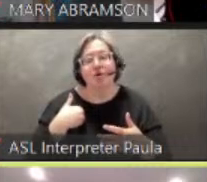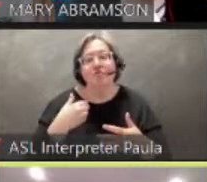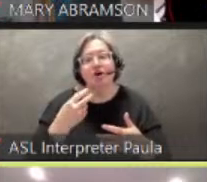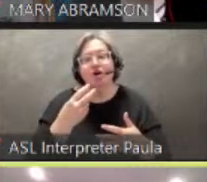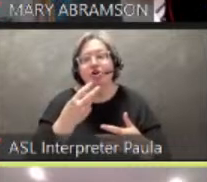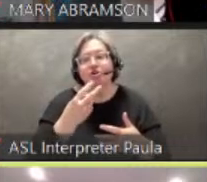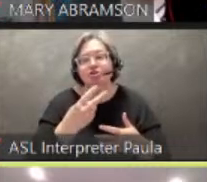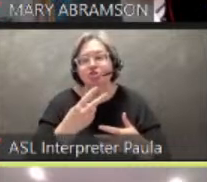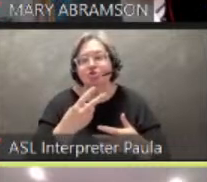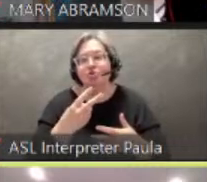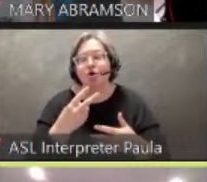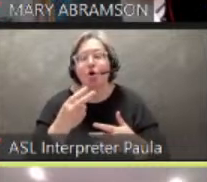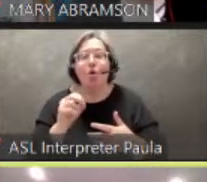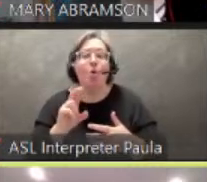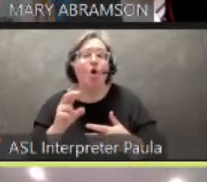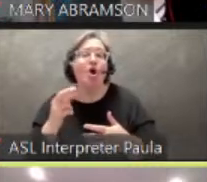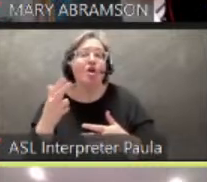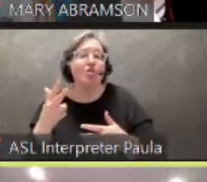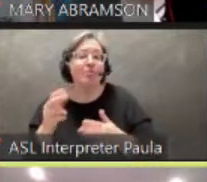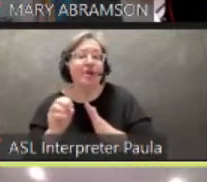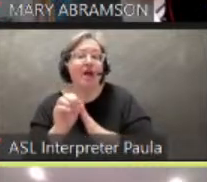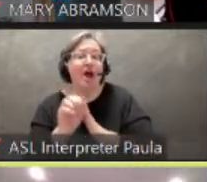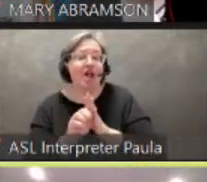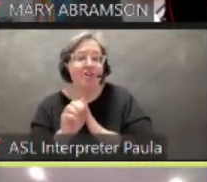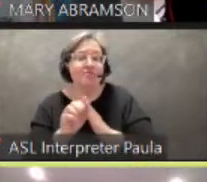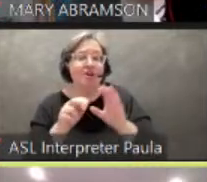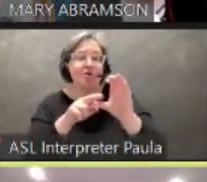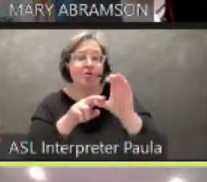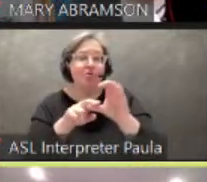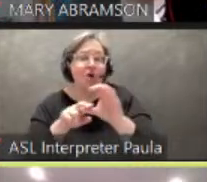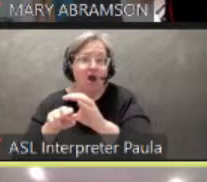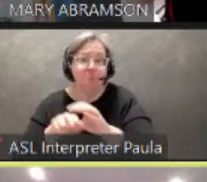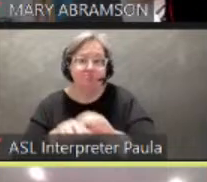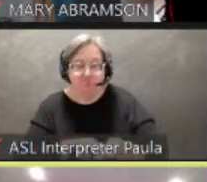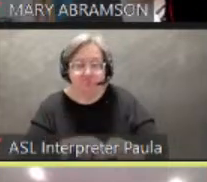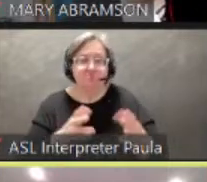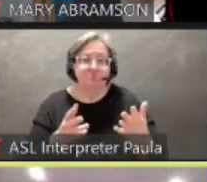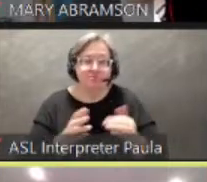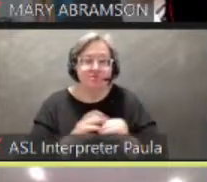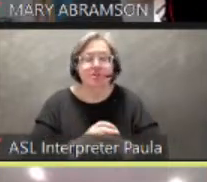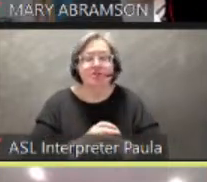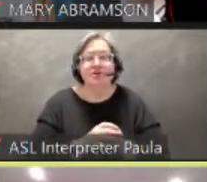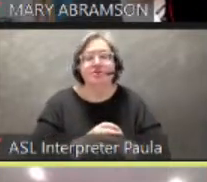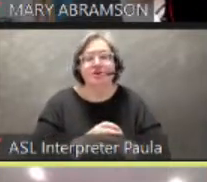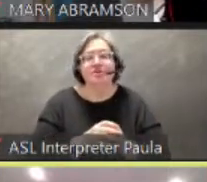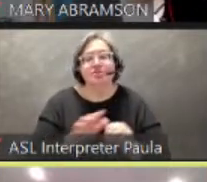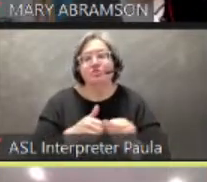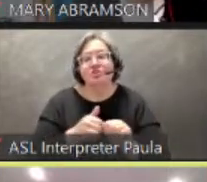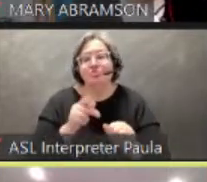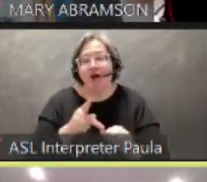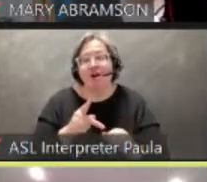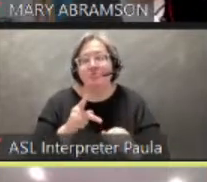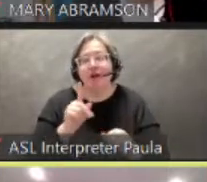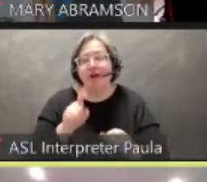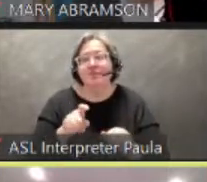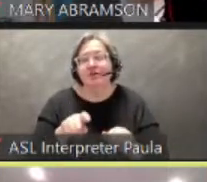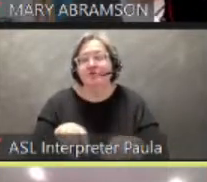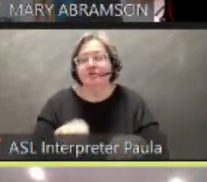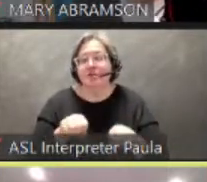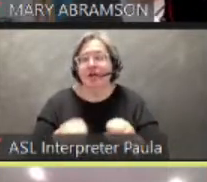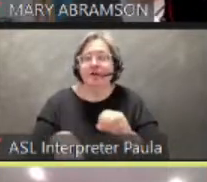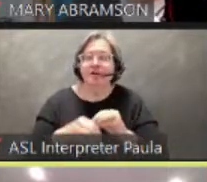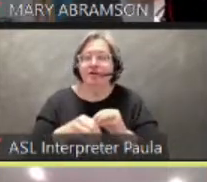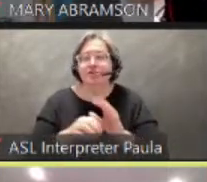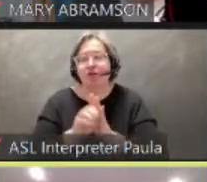elevator ride that can replace it. So there's backup in that respect. That